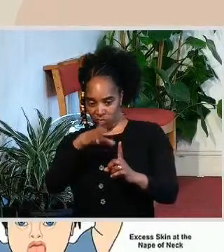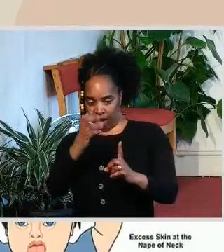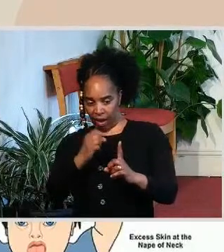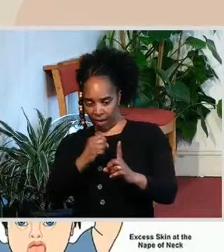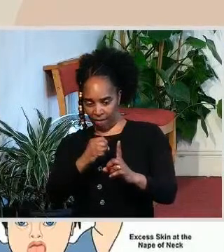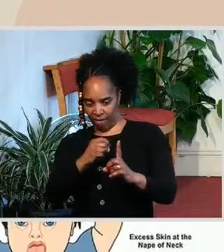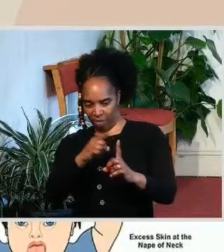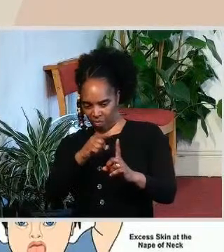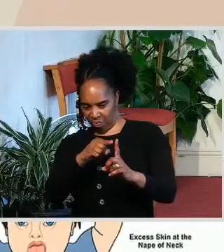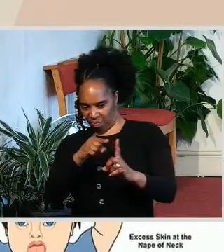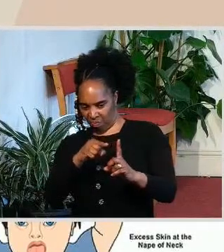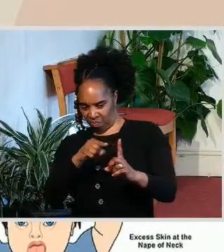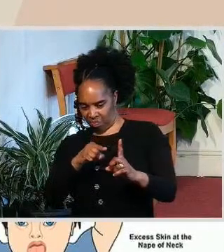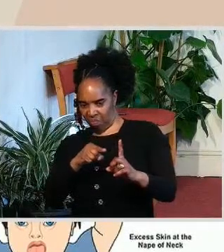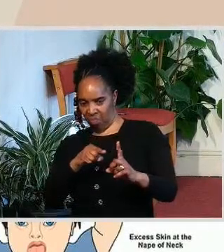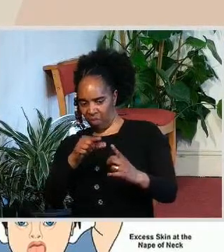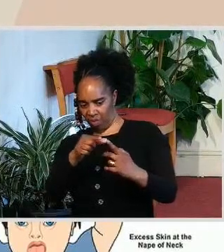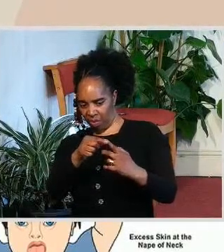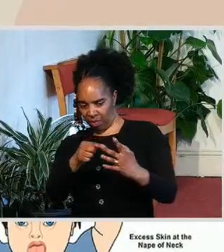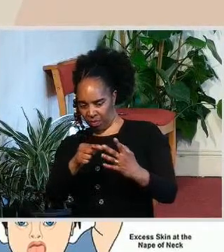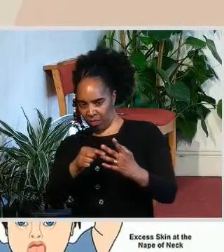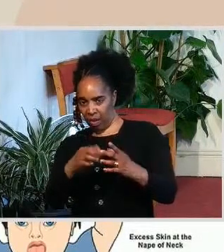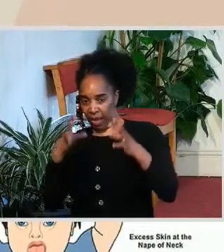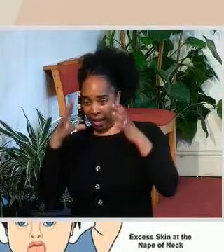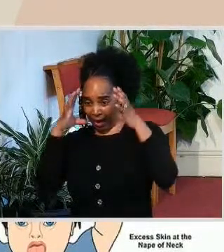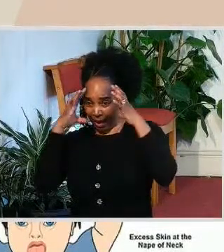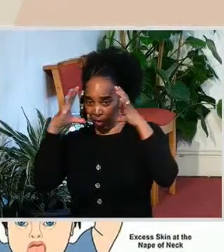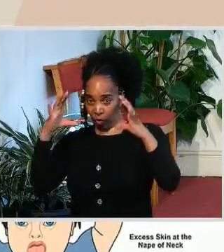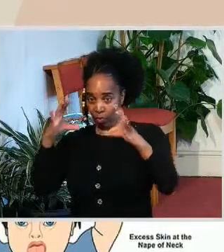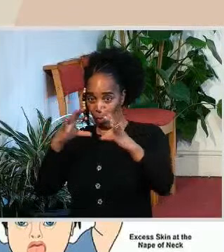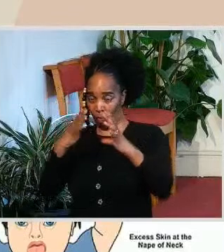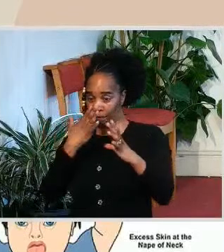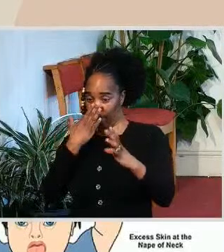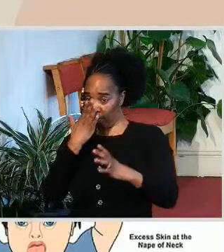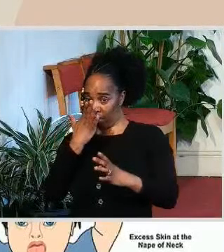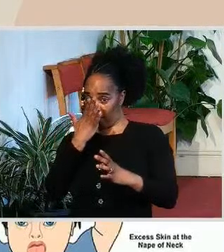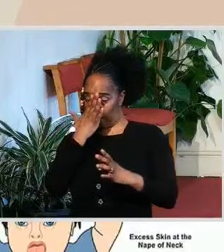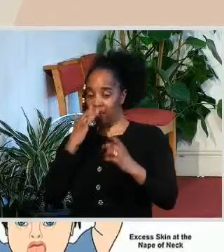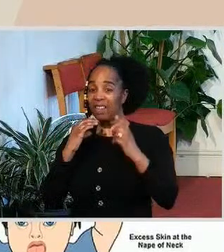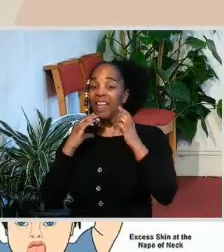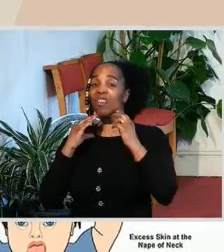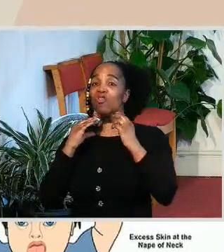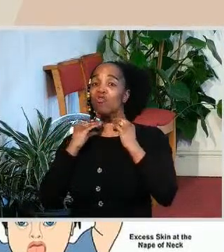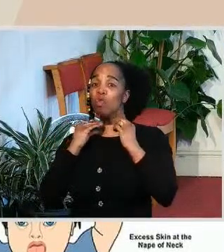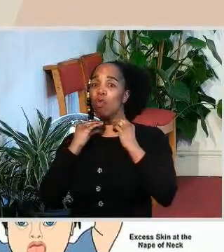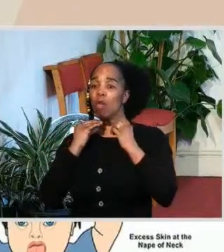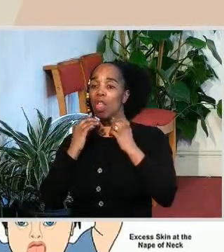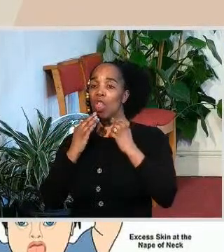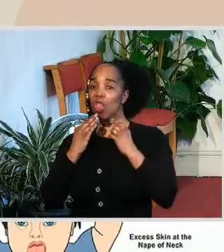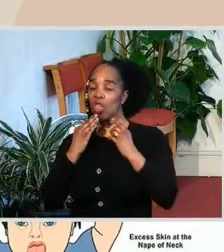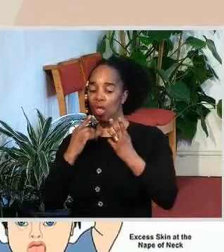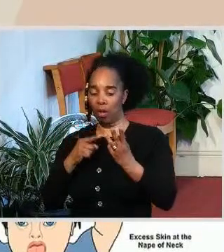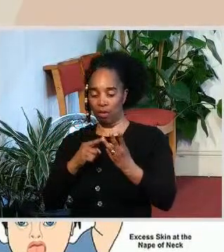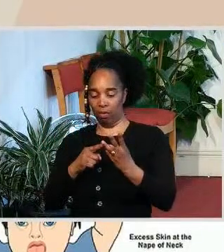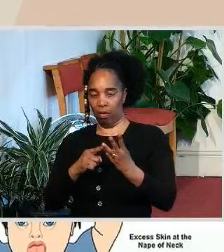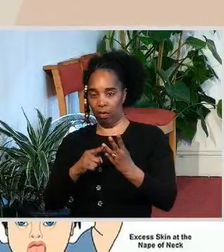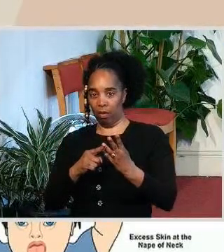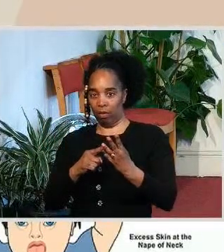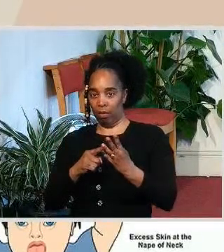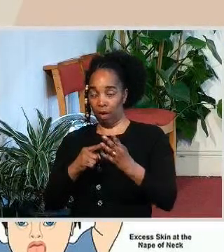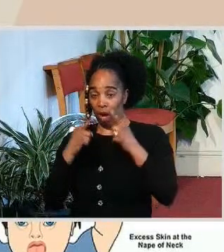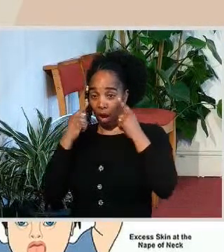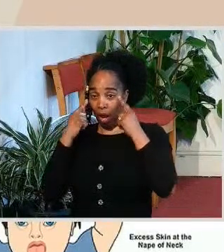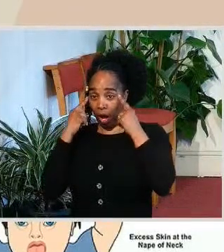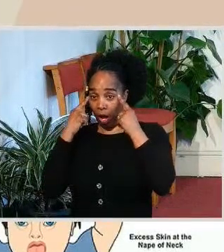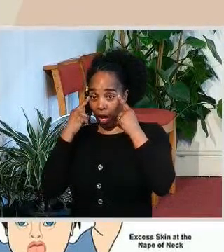distinct sort of features. Small head, flattened face, short neck, protruding tongue,